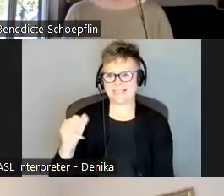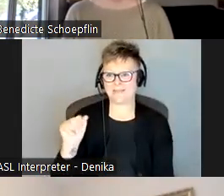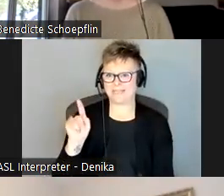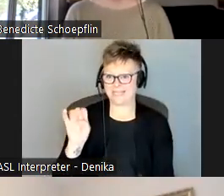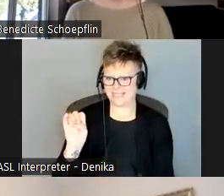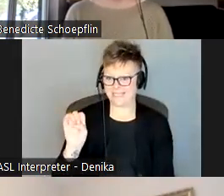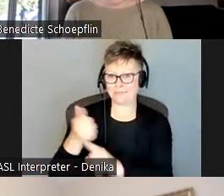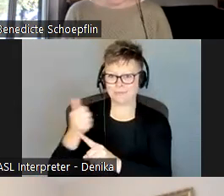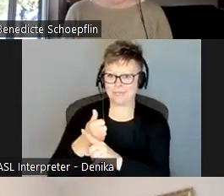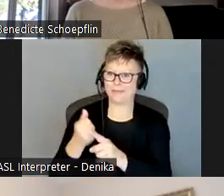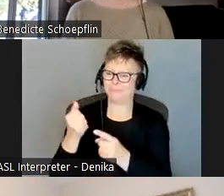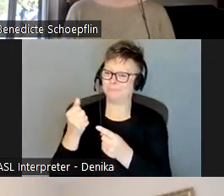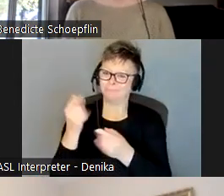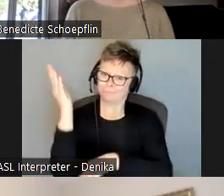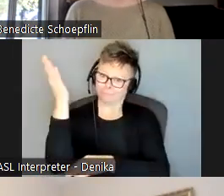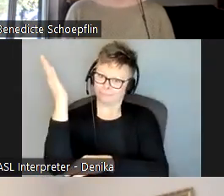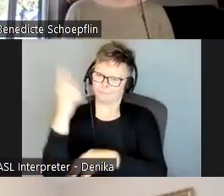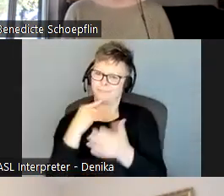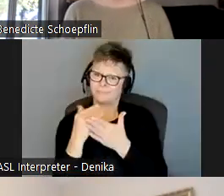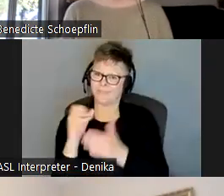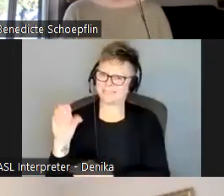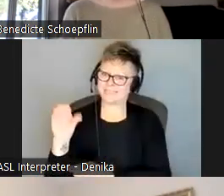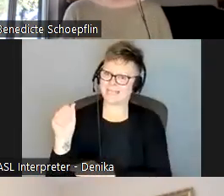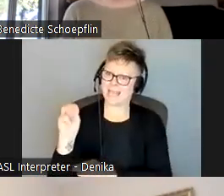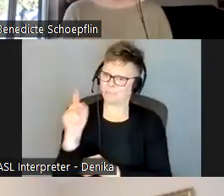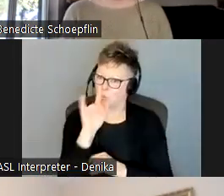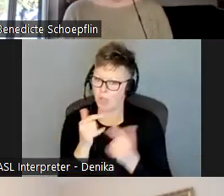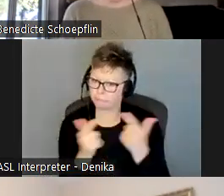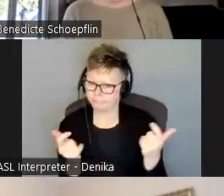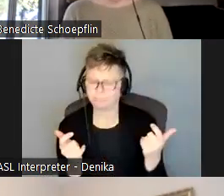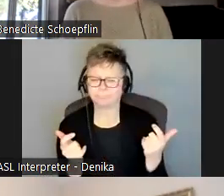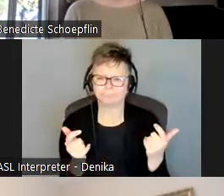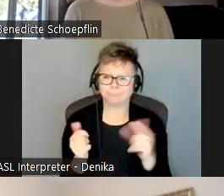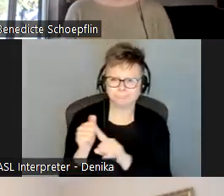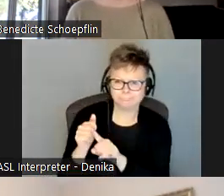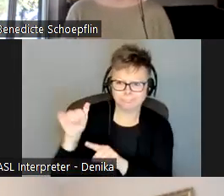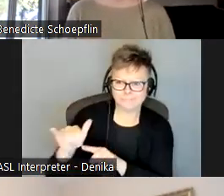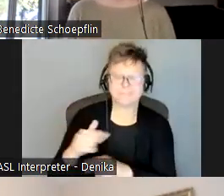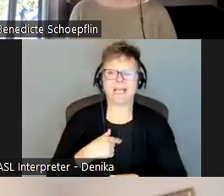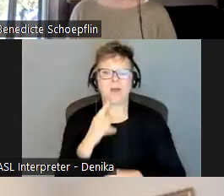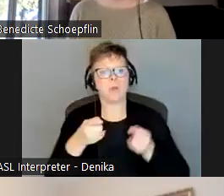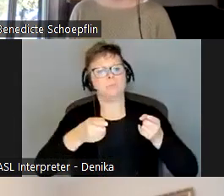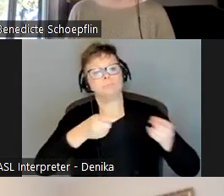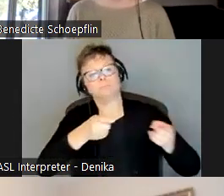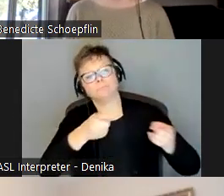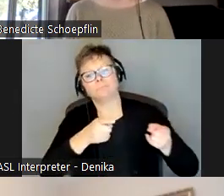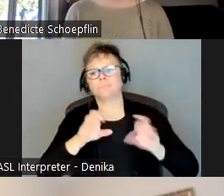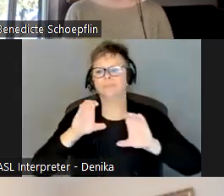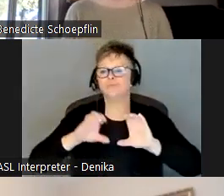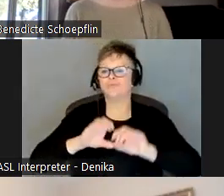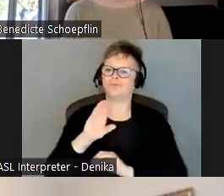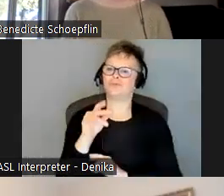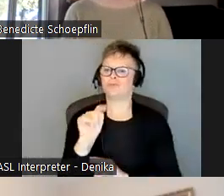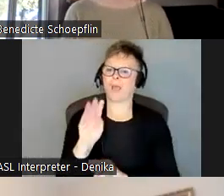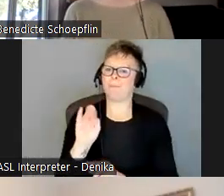the domain of scams. I'll be manning / womaning the chat box today while Stephanie